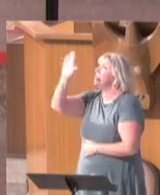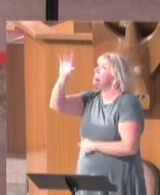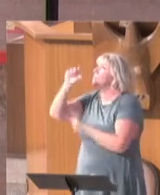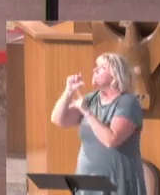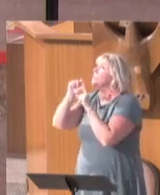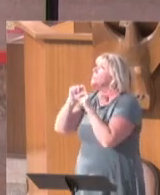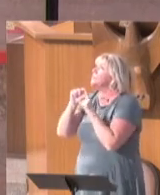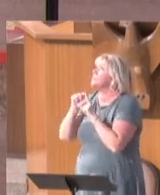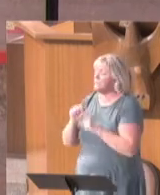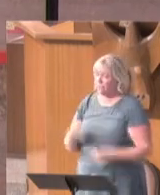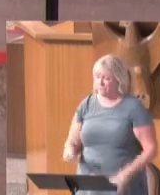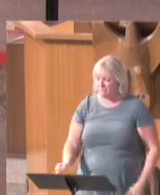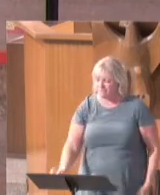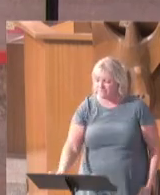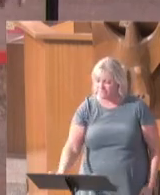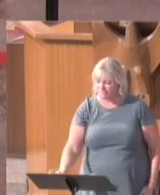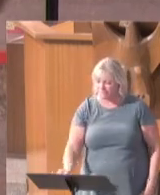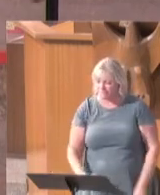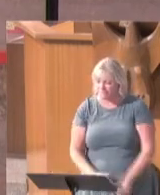on your